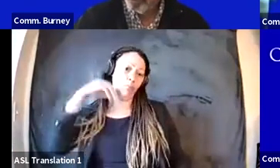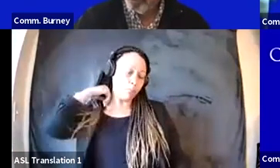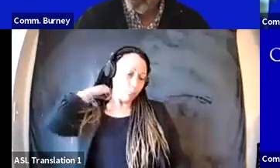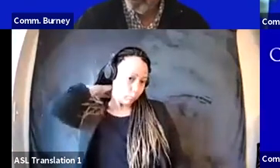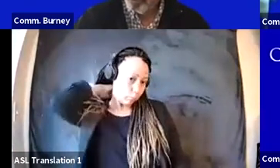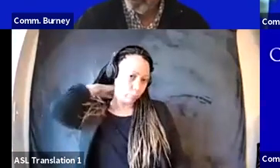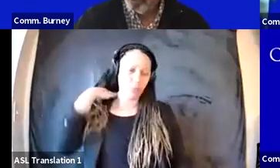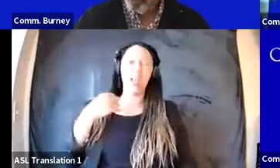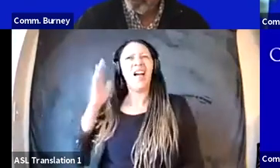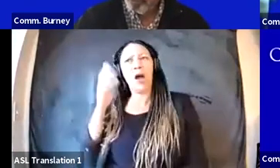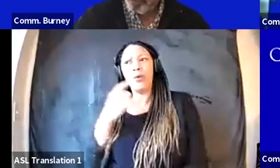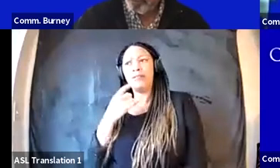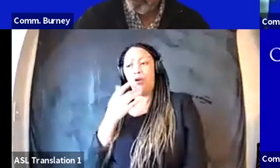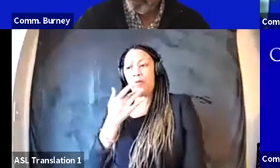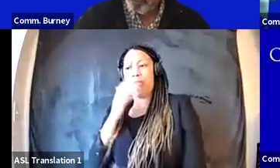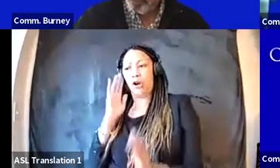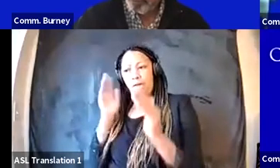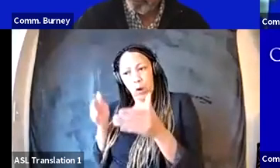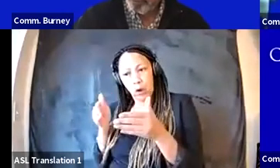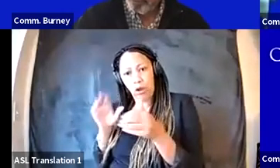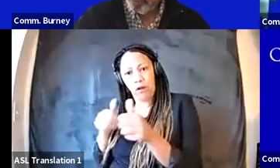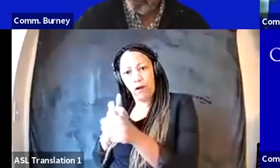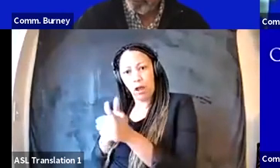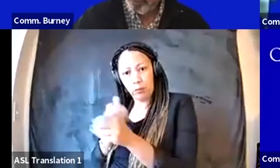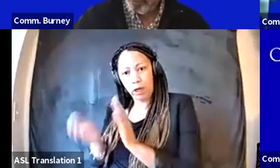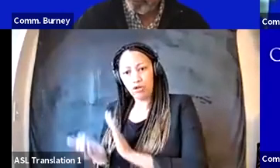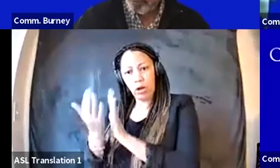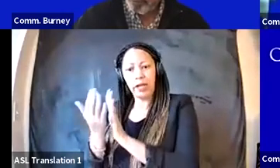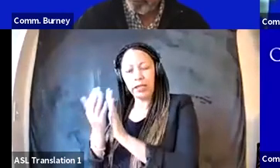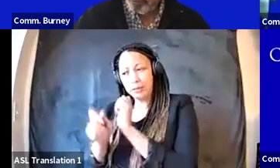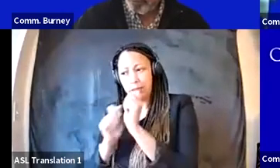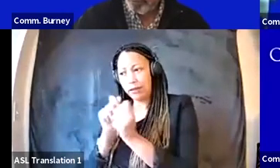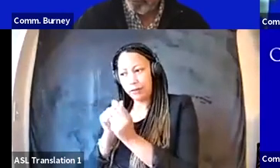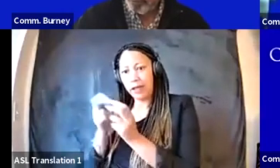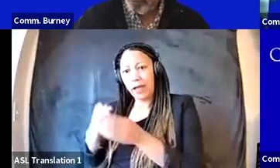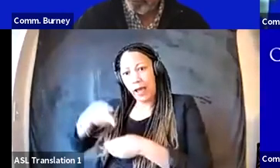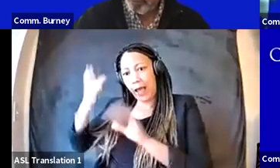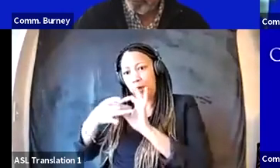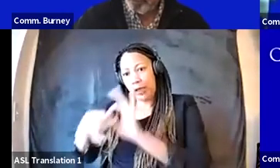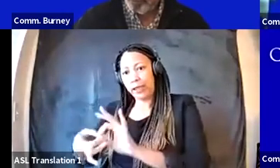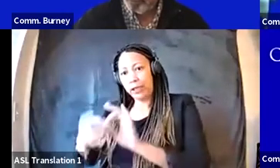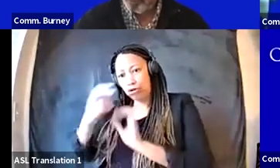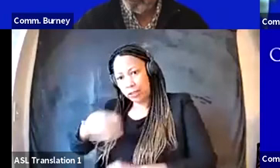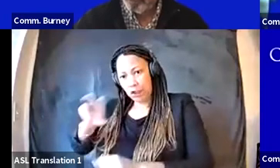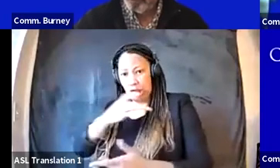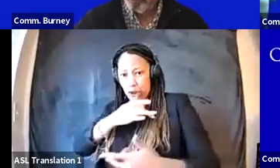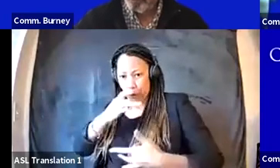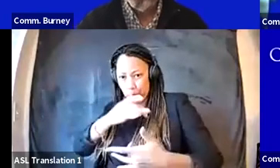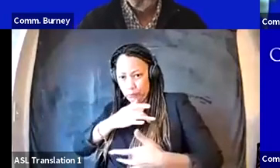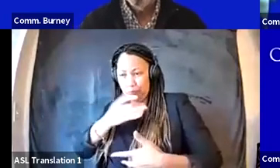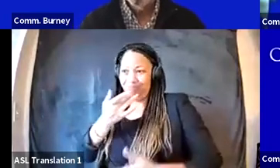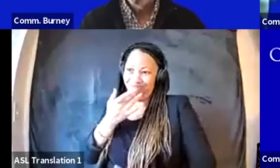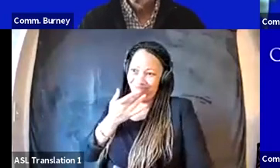I would say that we would prefer to focus on a follow-up that addresses specific height-related transition concerns rather